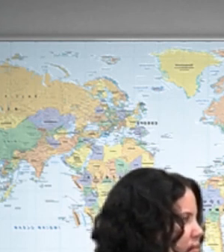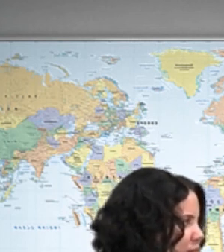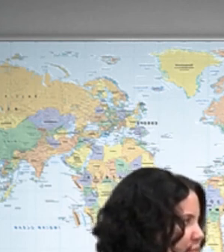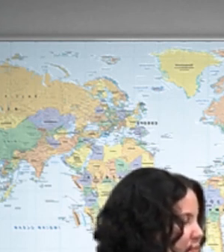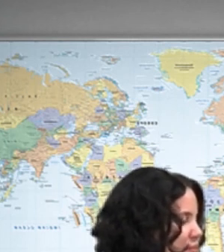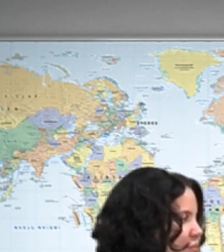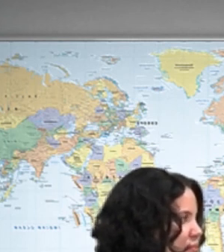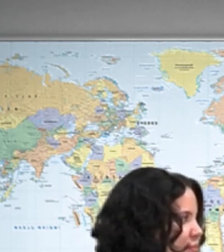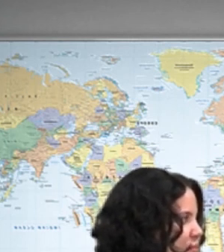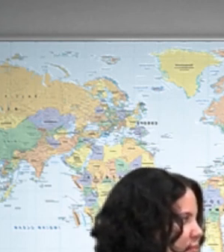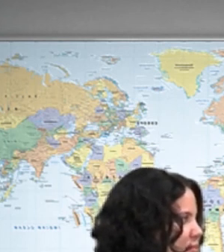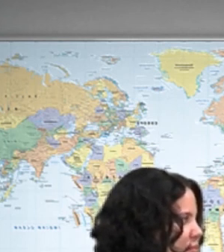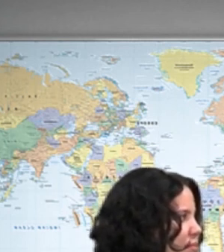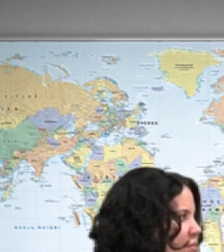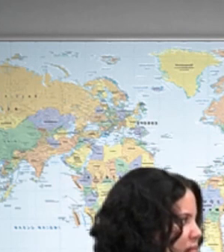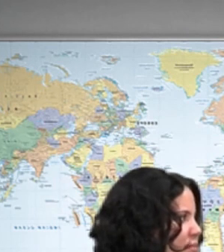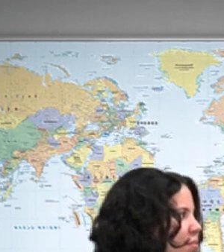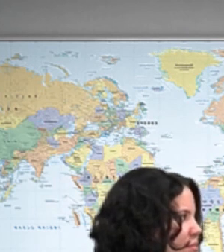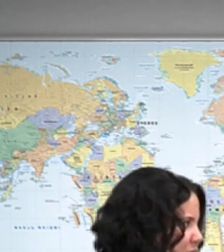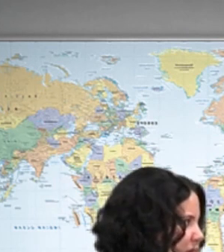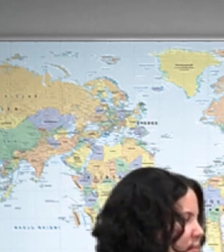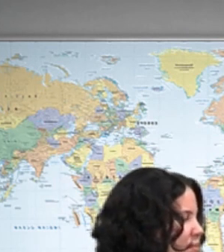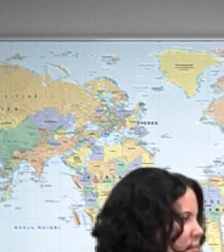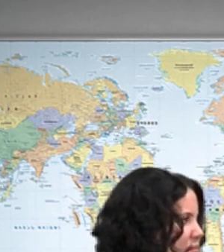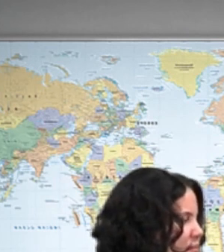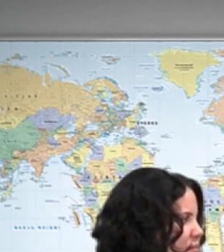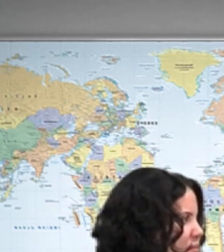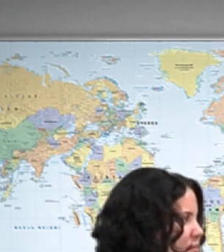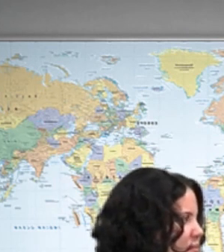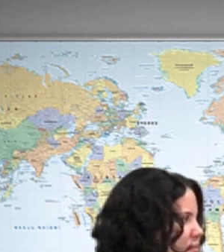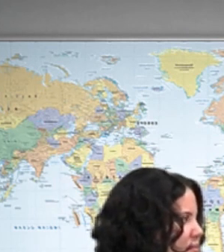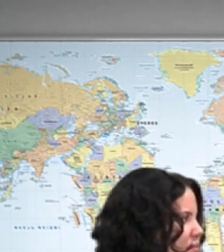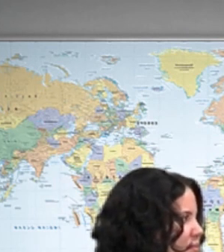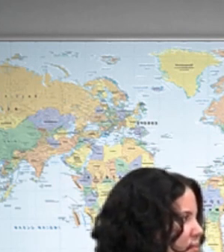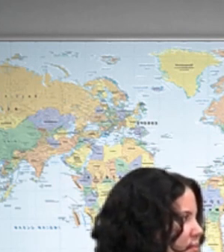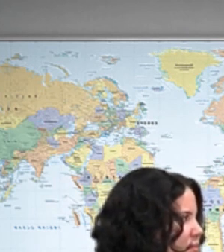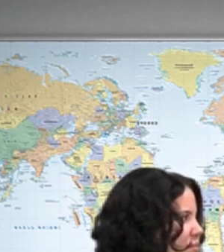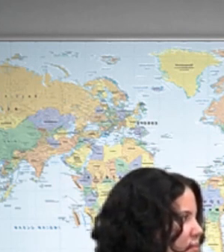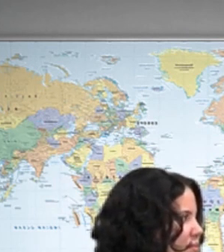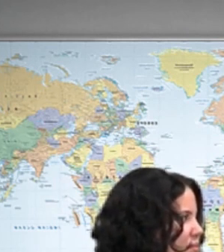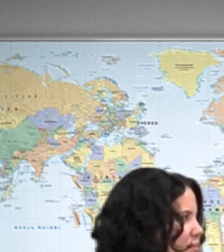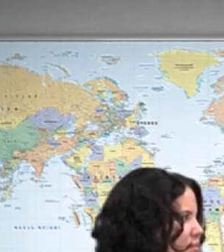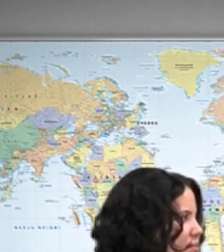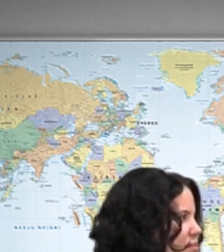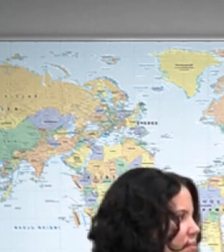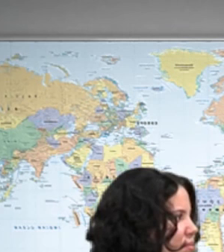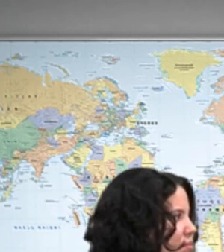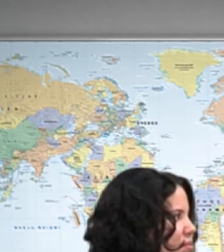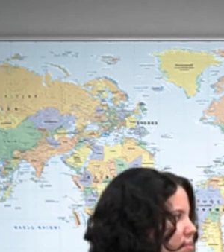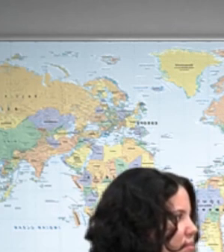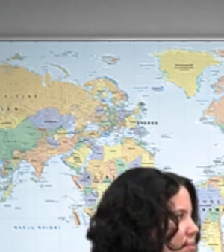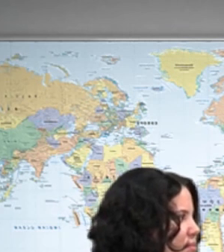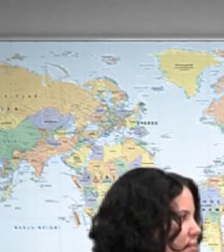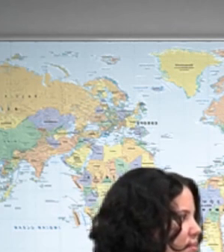we are still going to look into e-learning. So the earlier we get to know this, or the earlier we familiarize ourselves